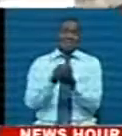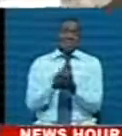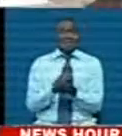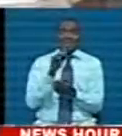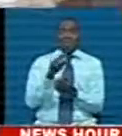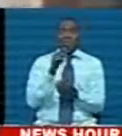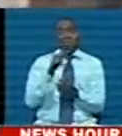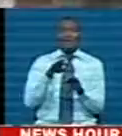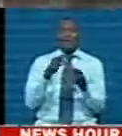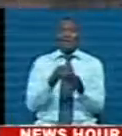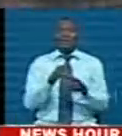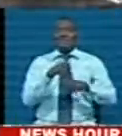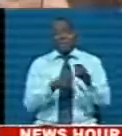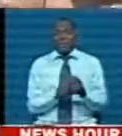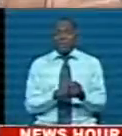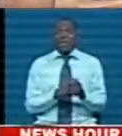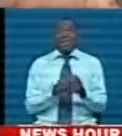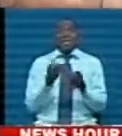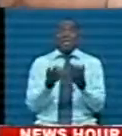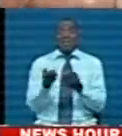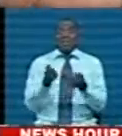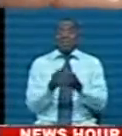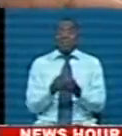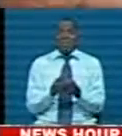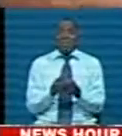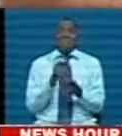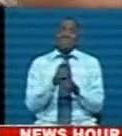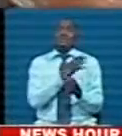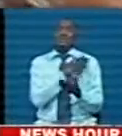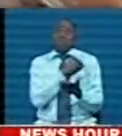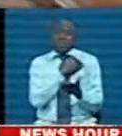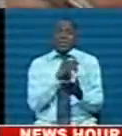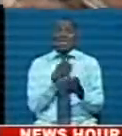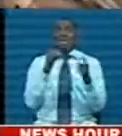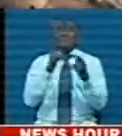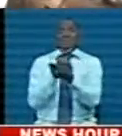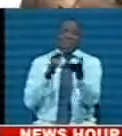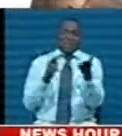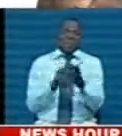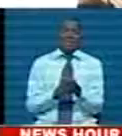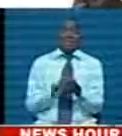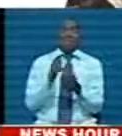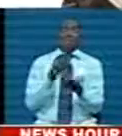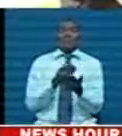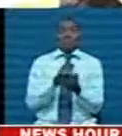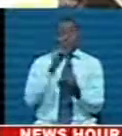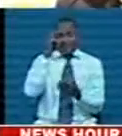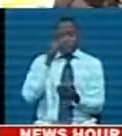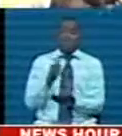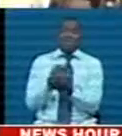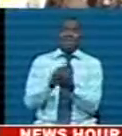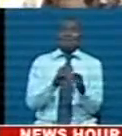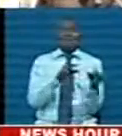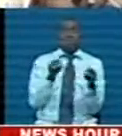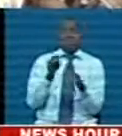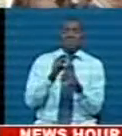the affected families, the burnt vehicles are a reminder of the disaster and called on the government to help move